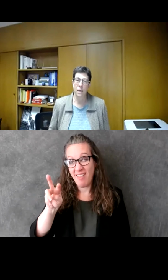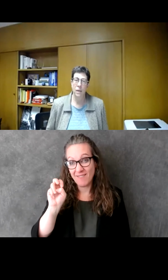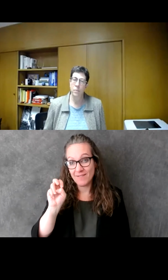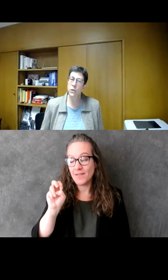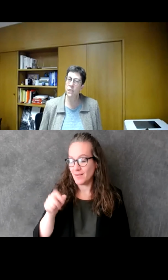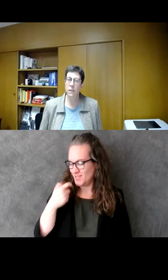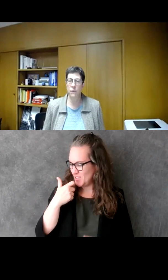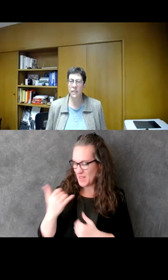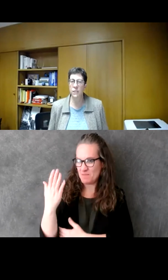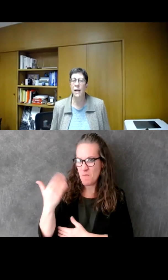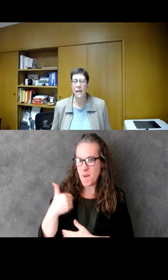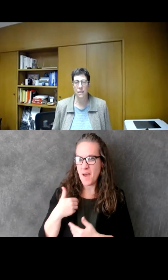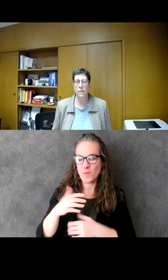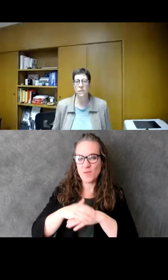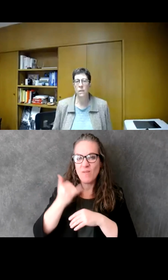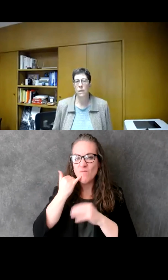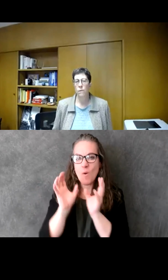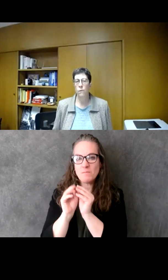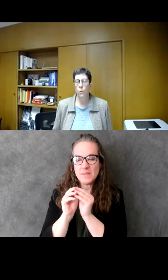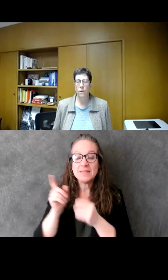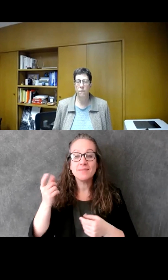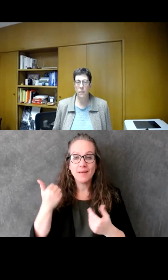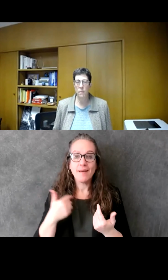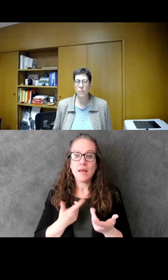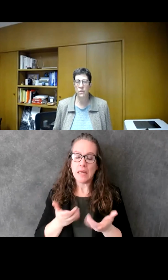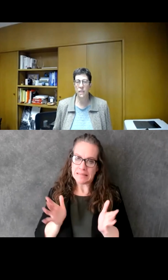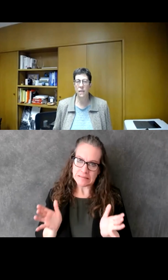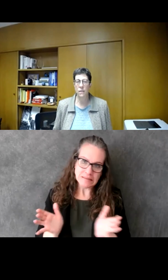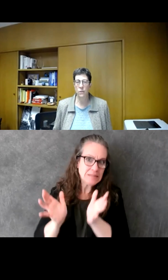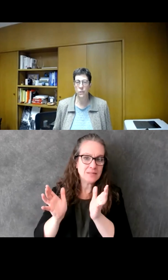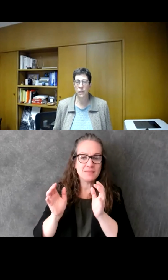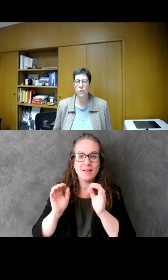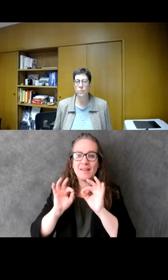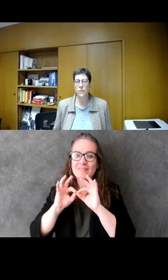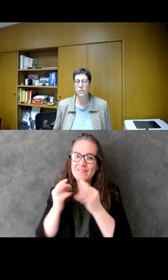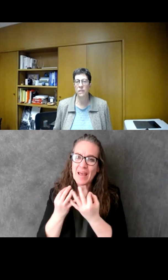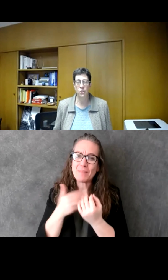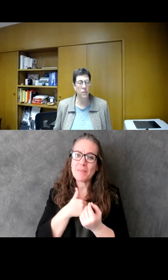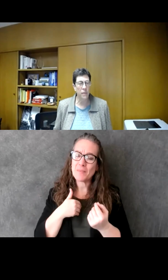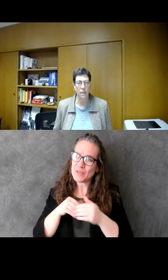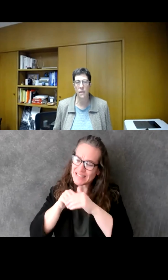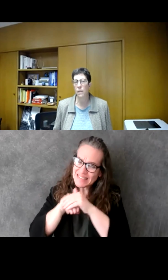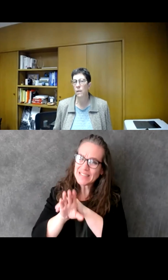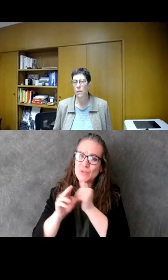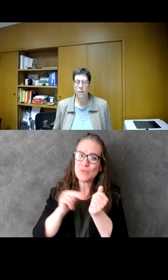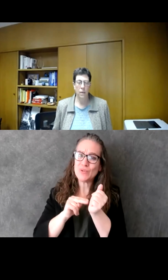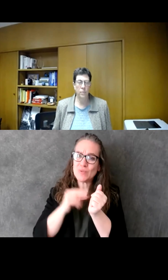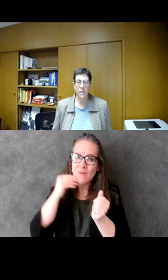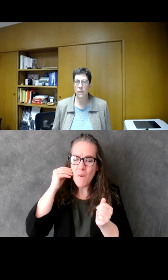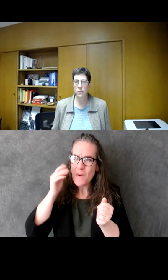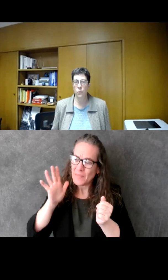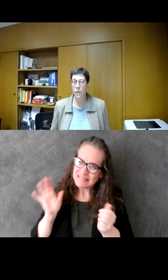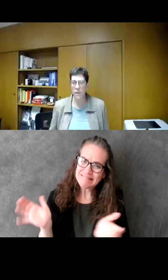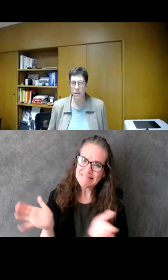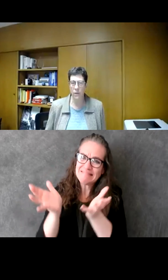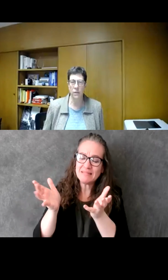today, pushing for easier access for family members to get into nursing homes, that they shouldn't be limited